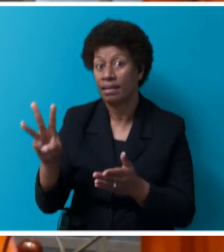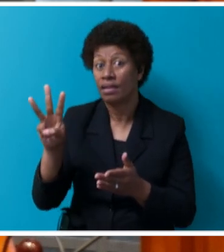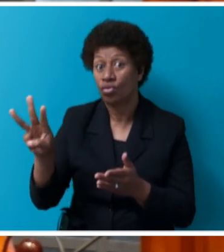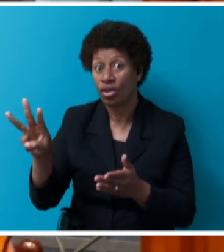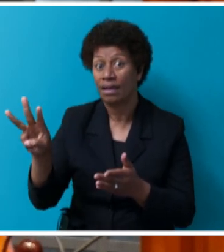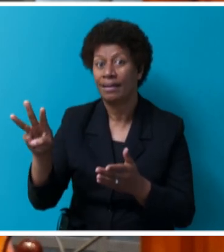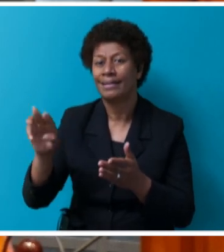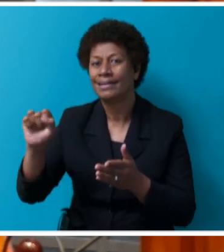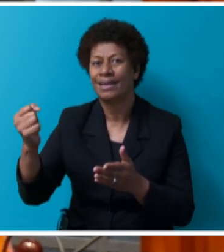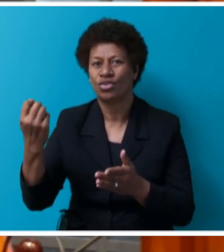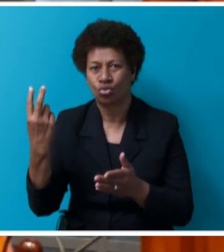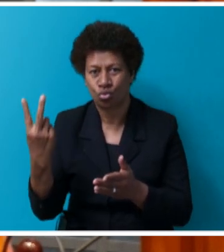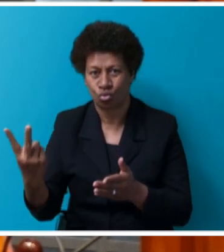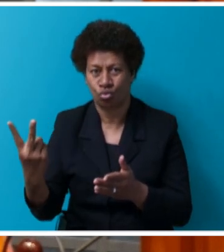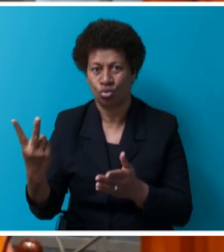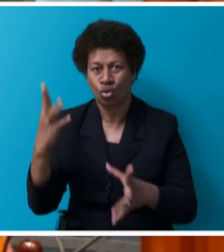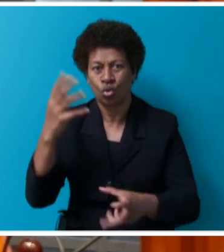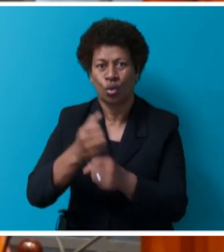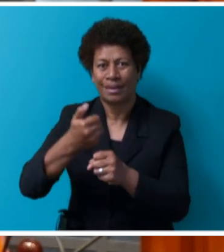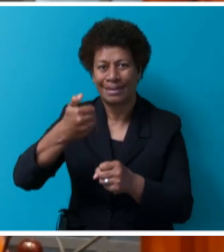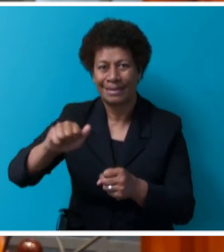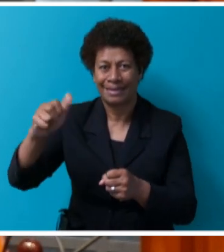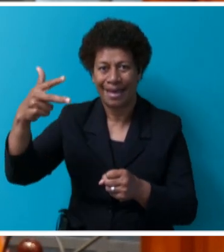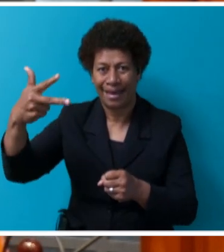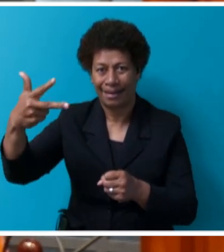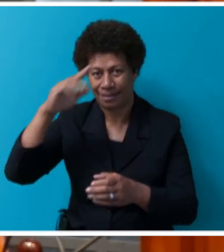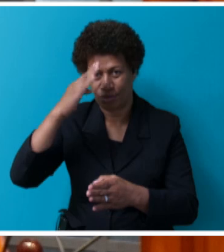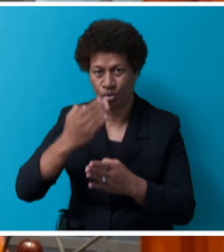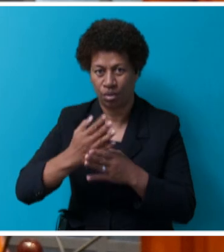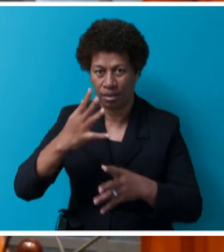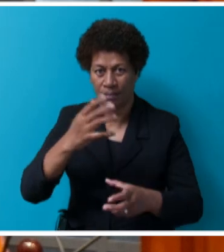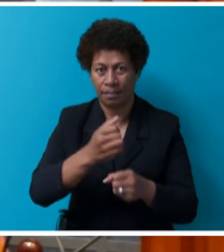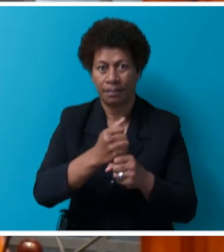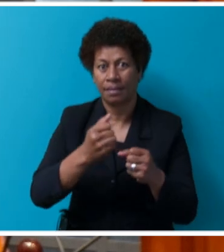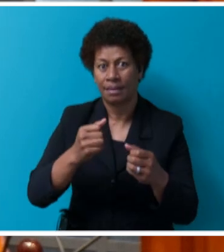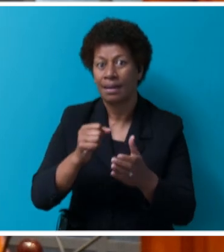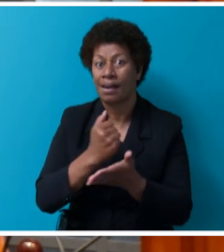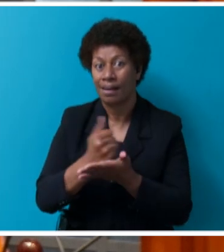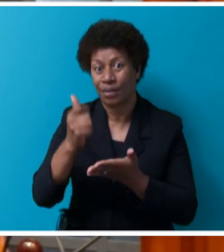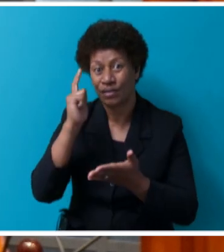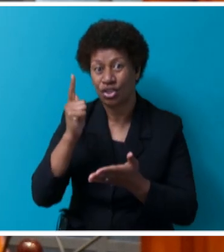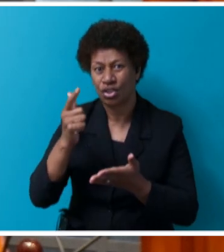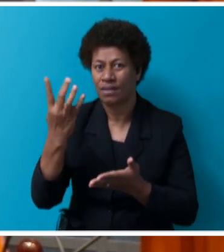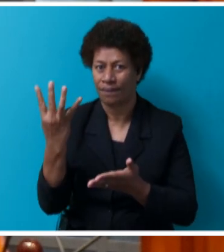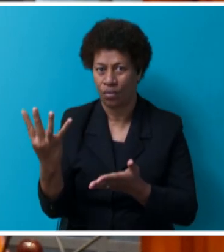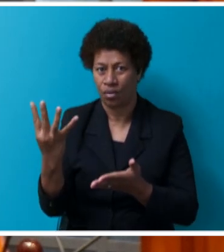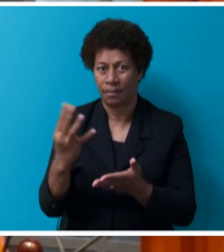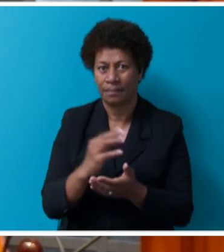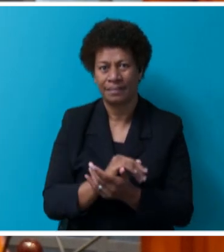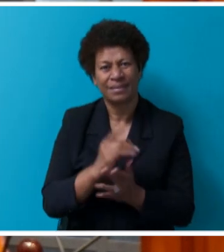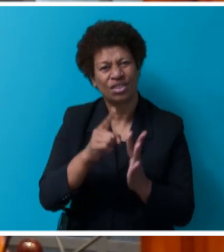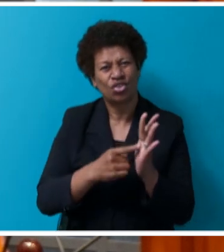in session 2, a total of 68 students altogether. Number of ECA teachers, 4. For Jagindra Singh